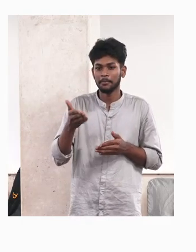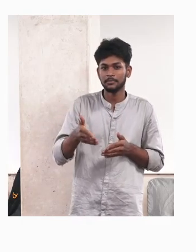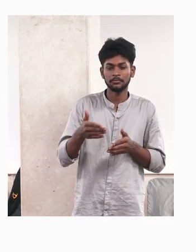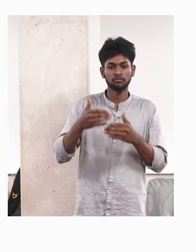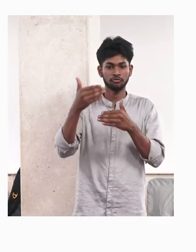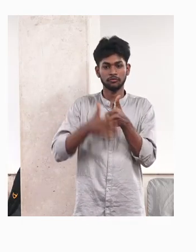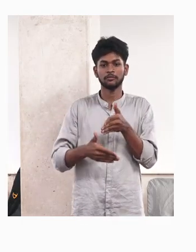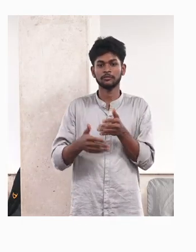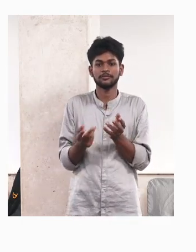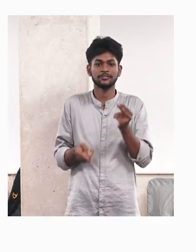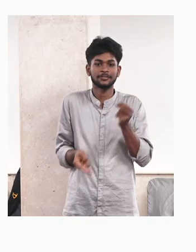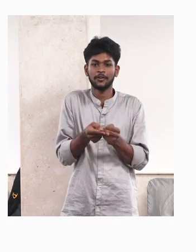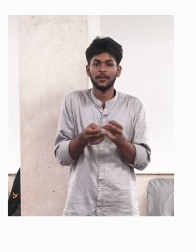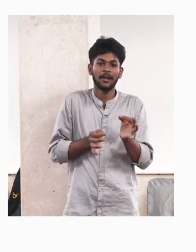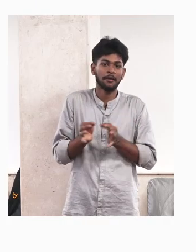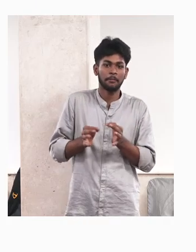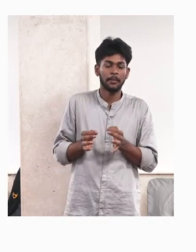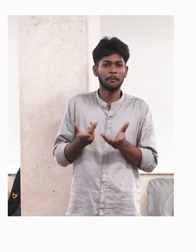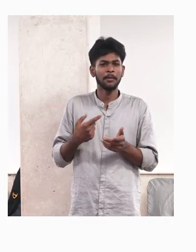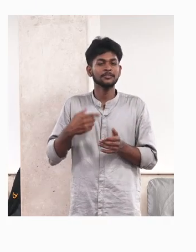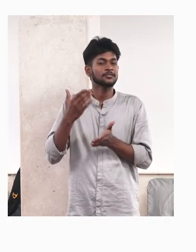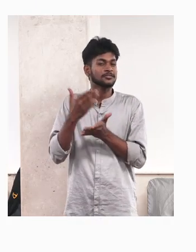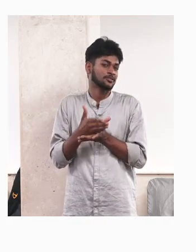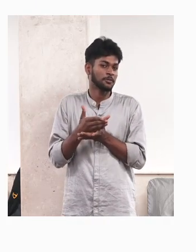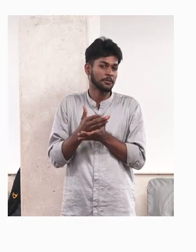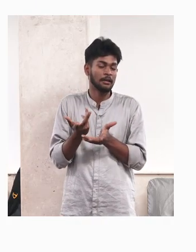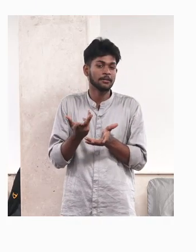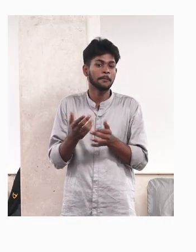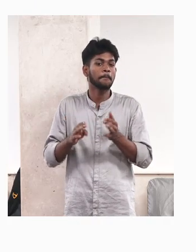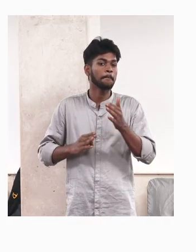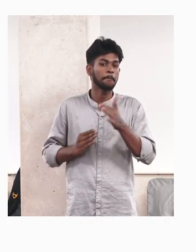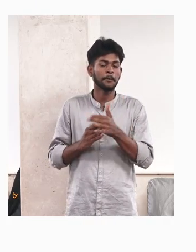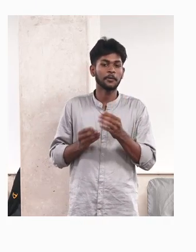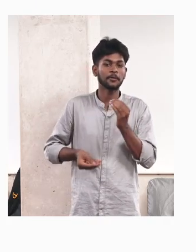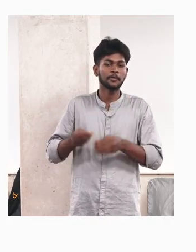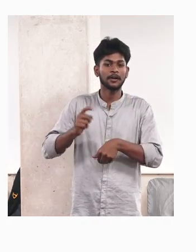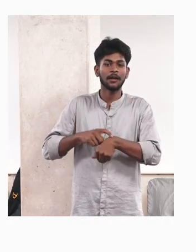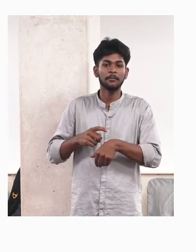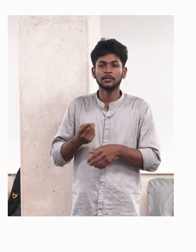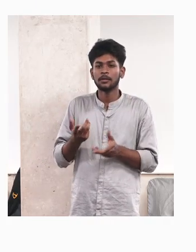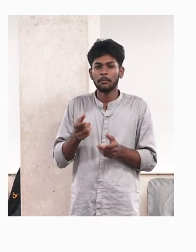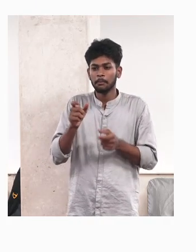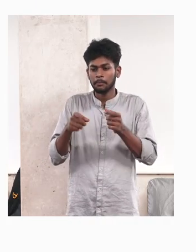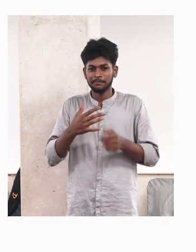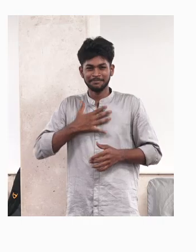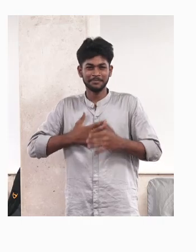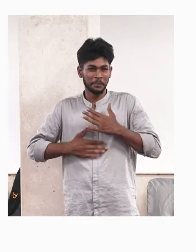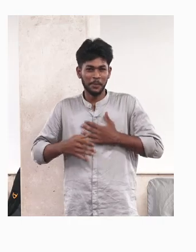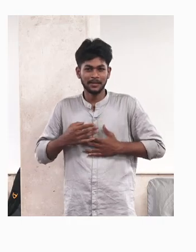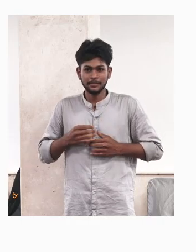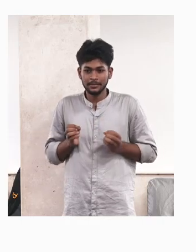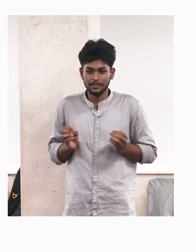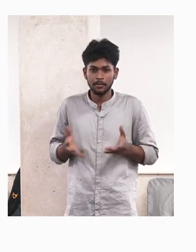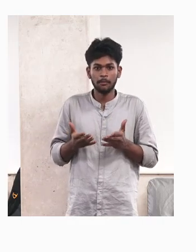and things like that. I stopped doing that, which is a major thing for me, because I see patients opening